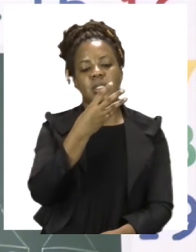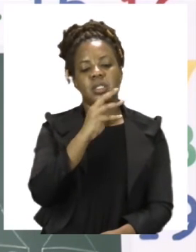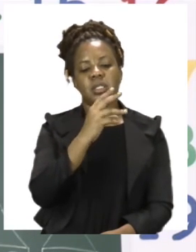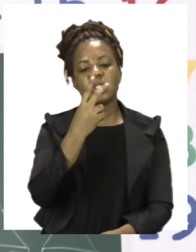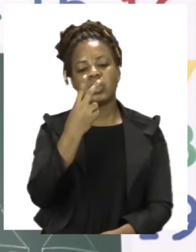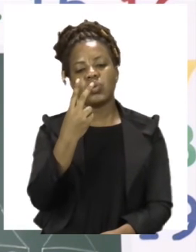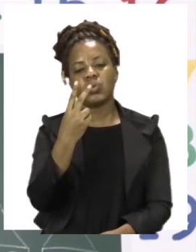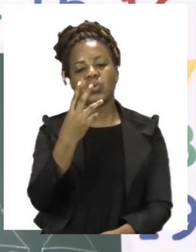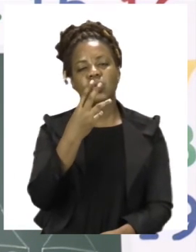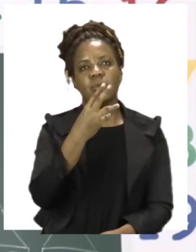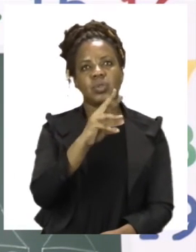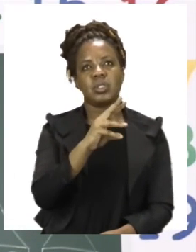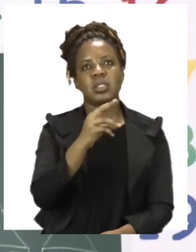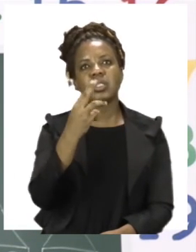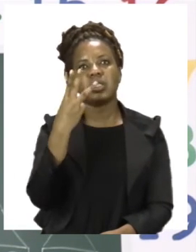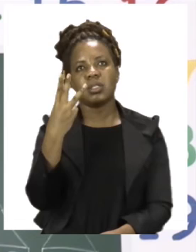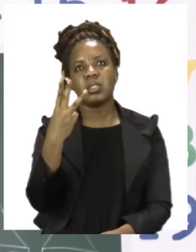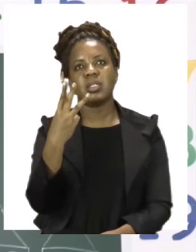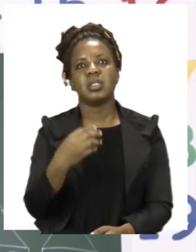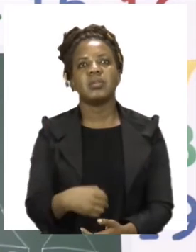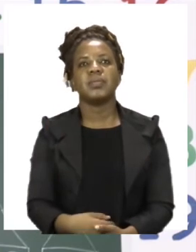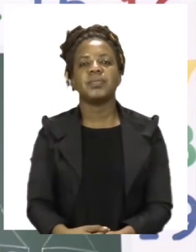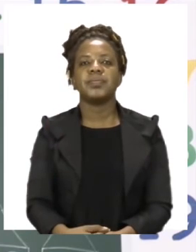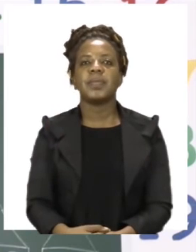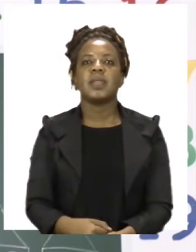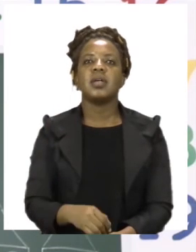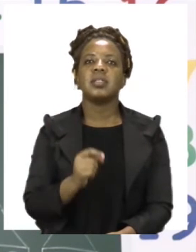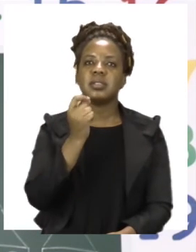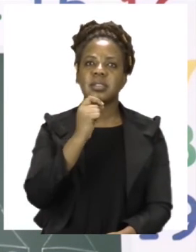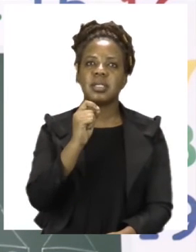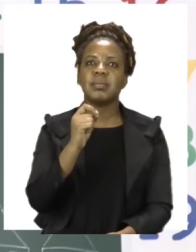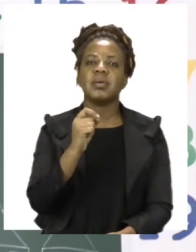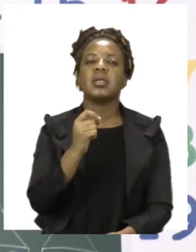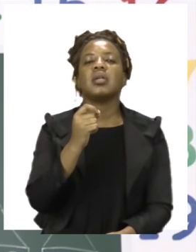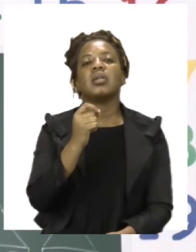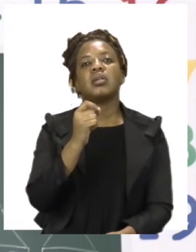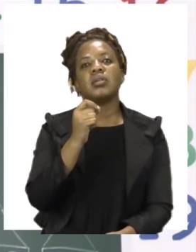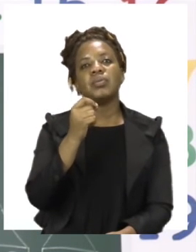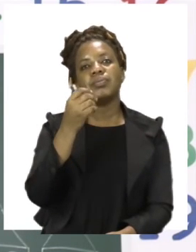62, 63. So our next number is